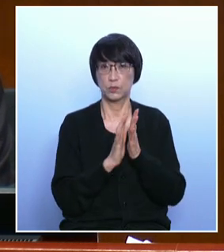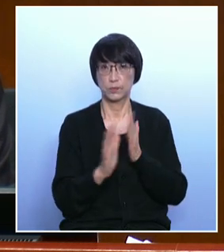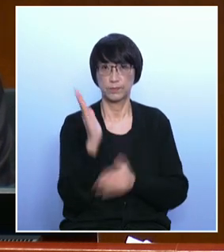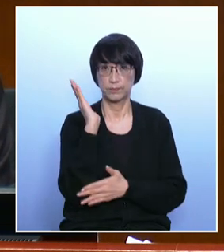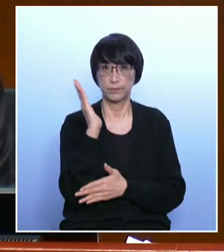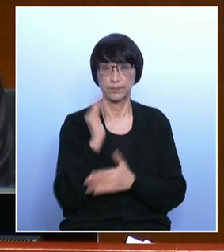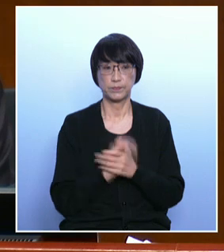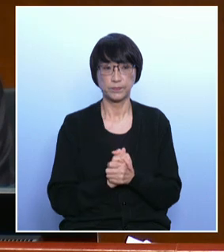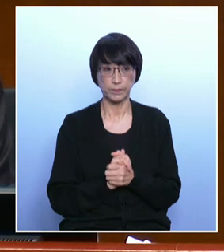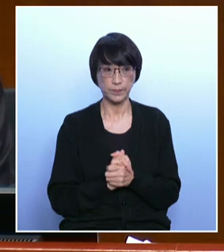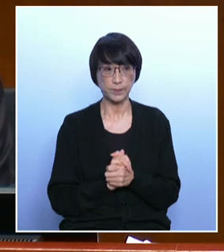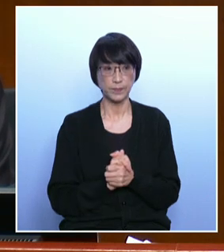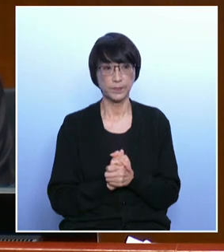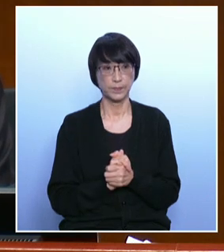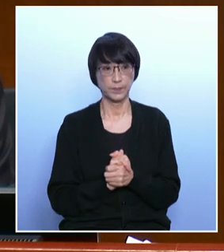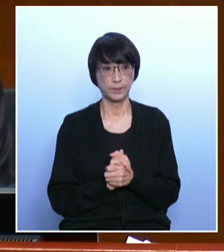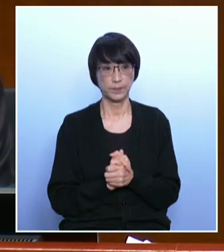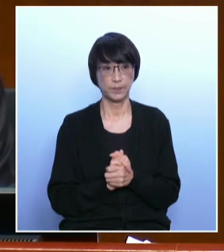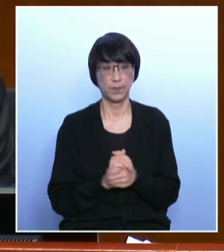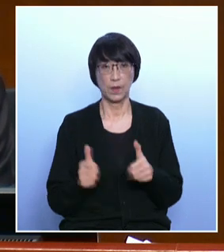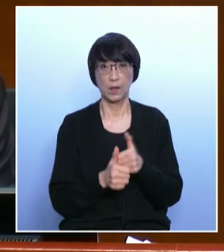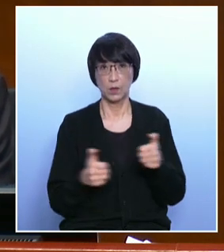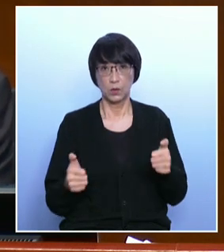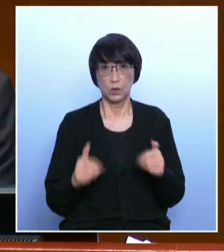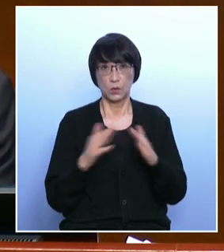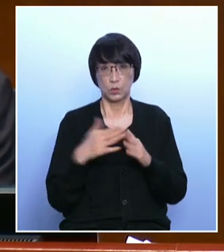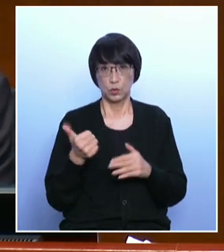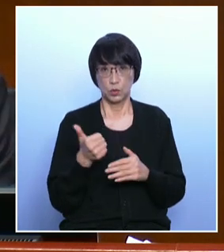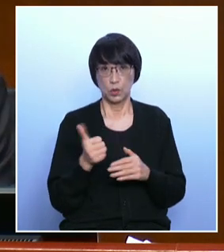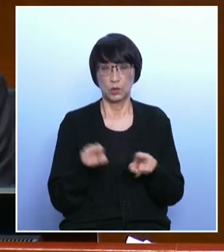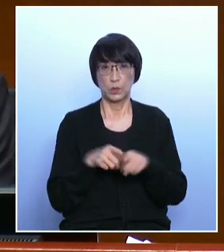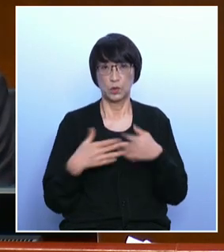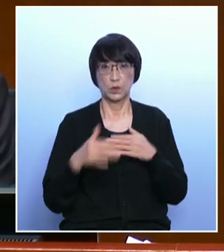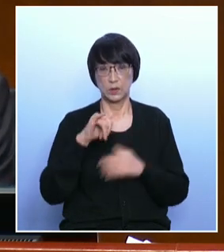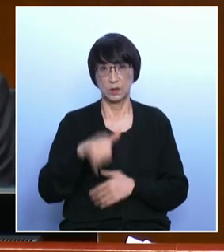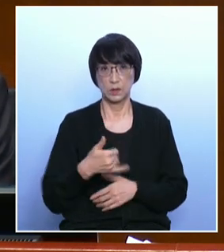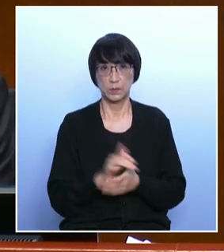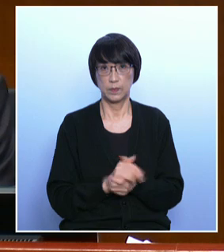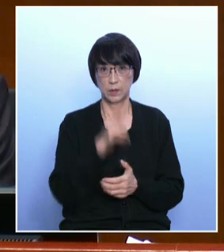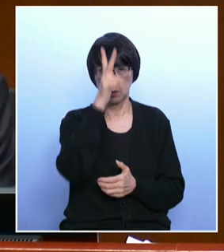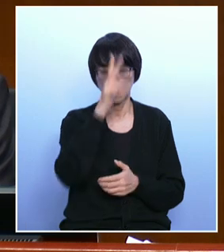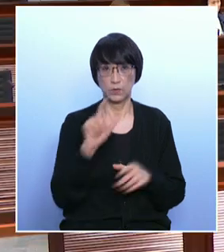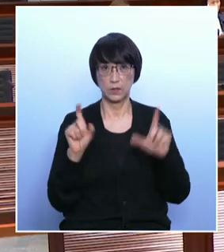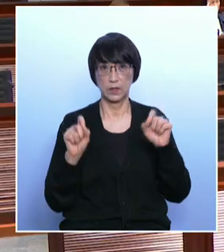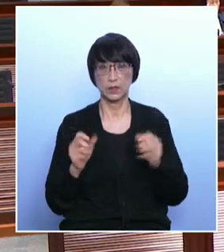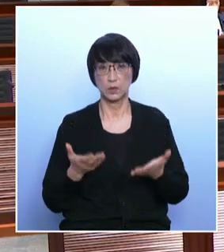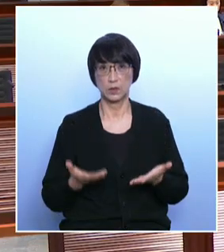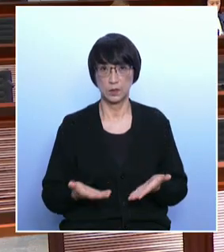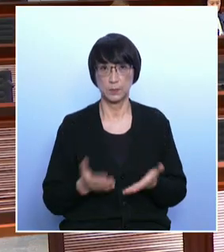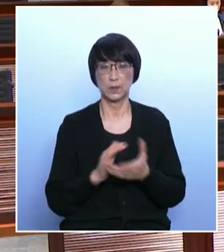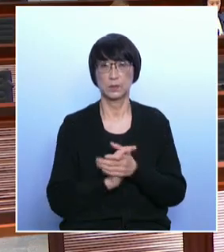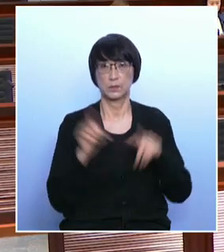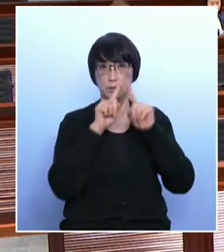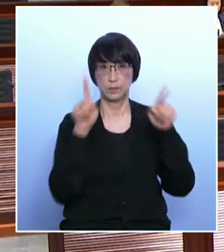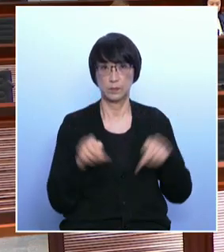If members wish to speak, please press the button to request to speak. I will now